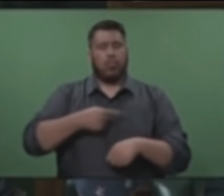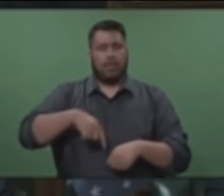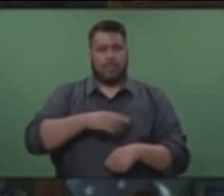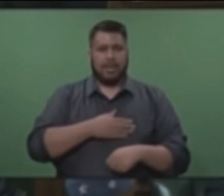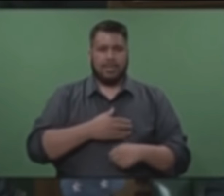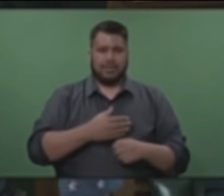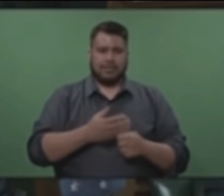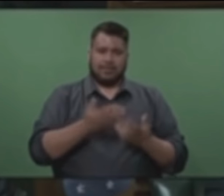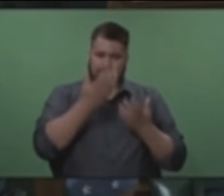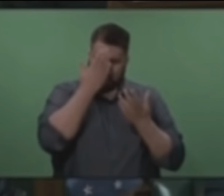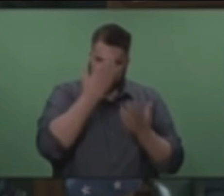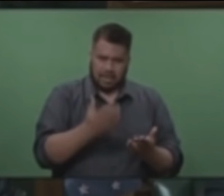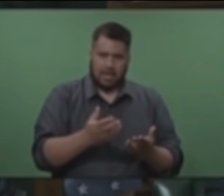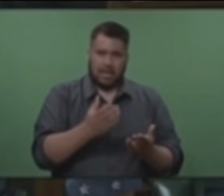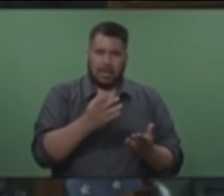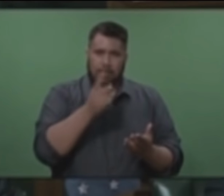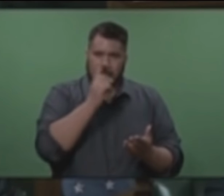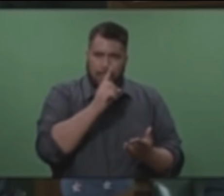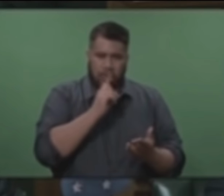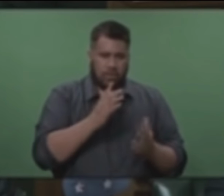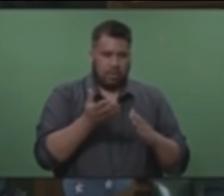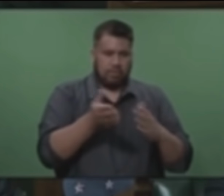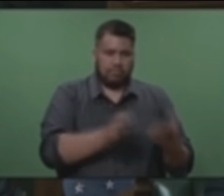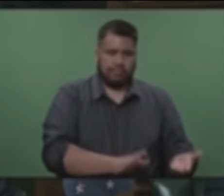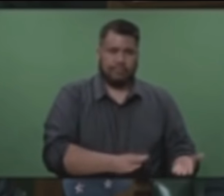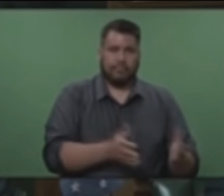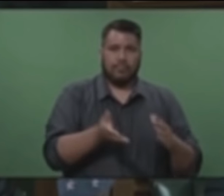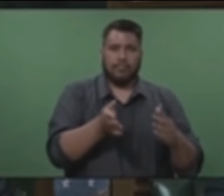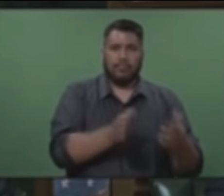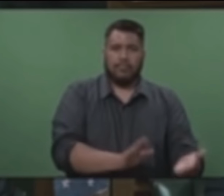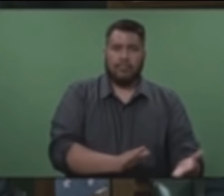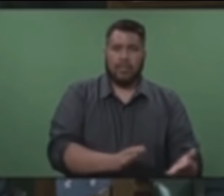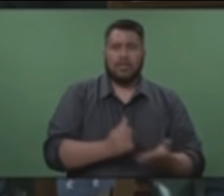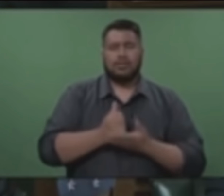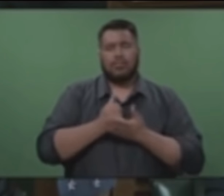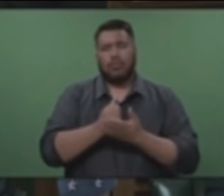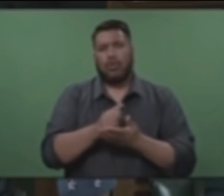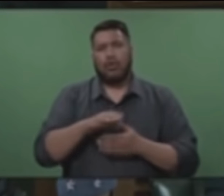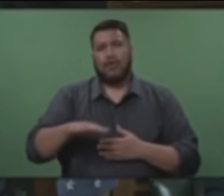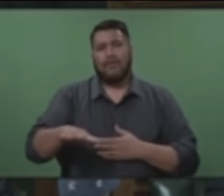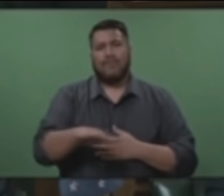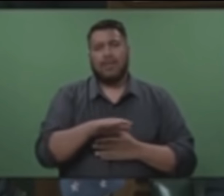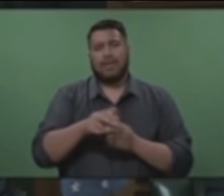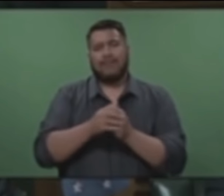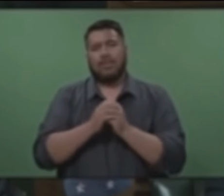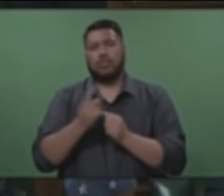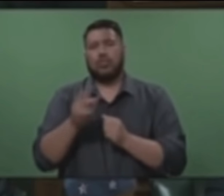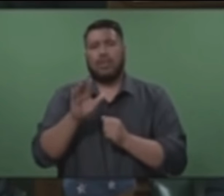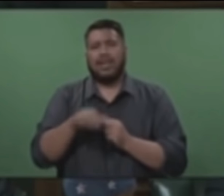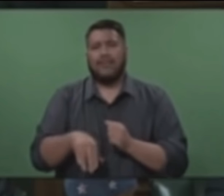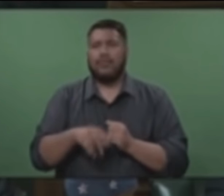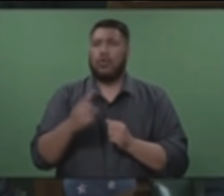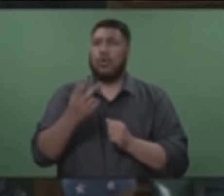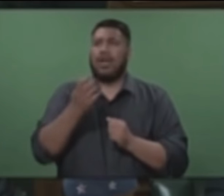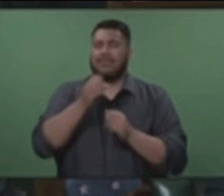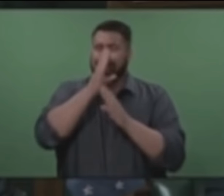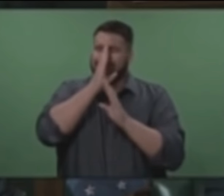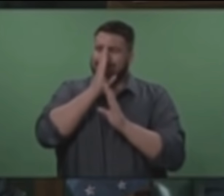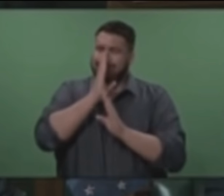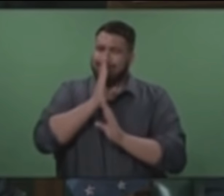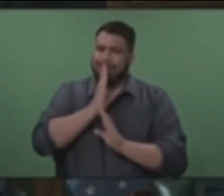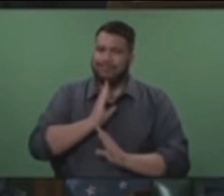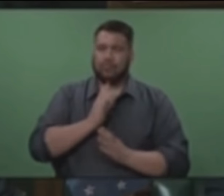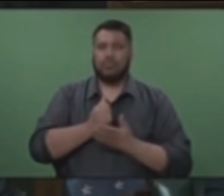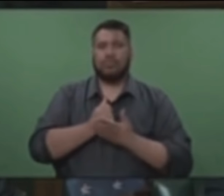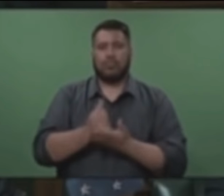passed, support for those who have lost, and comfort for all those who mourn. Mr.